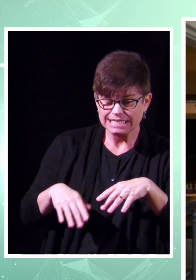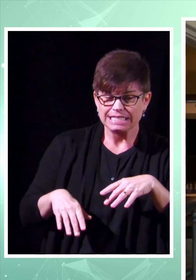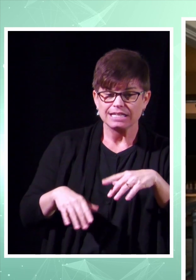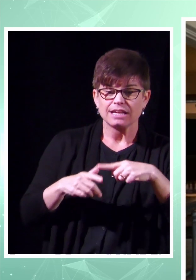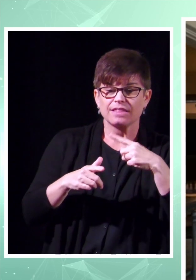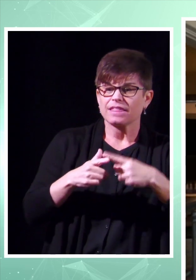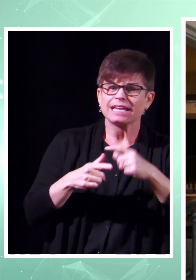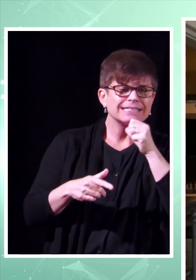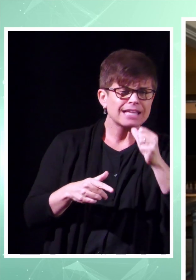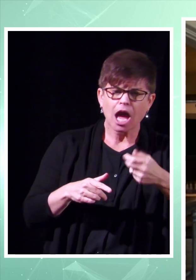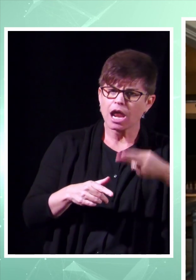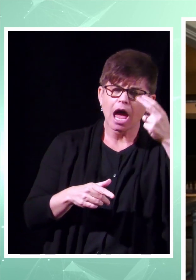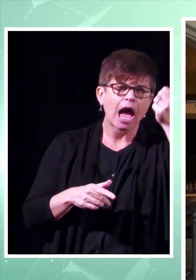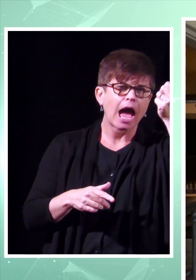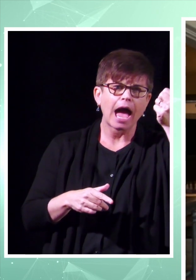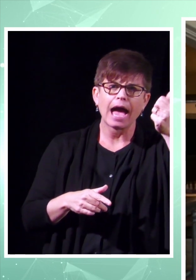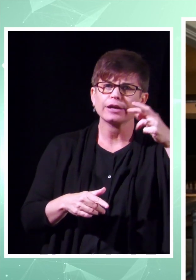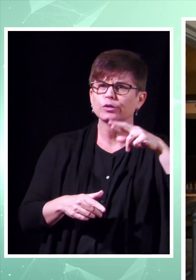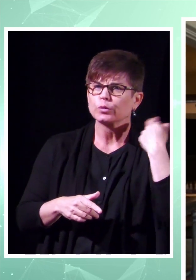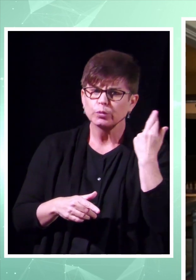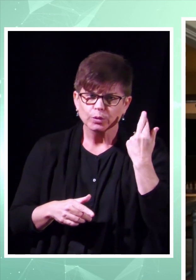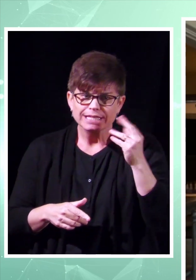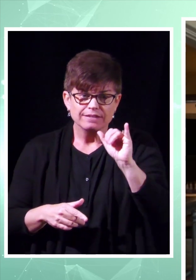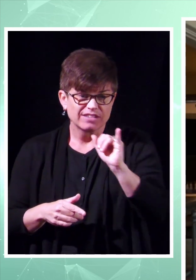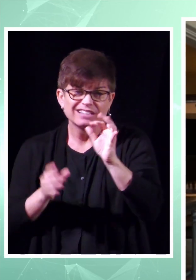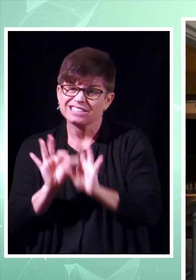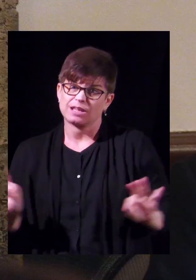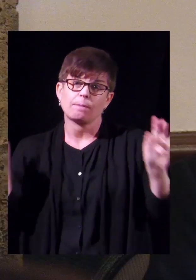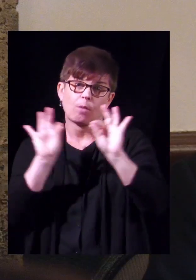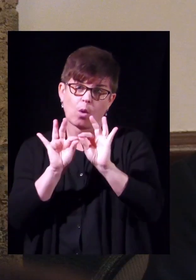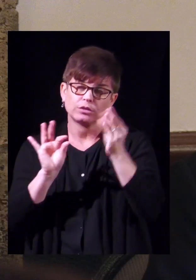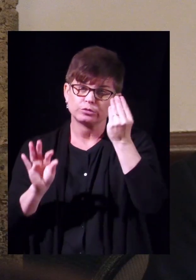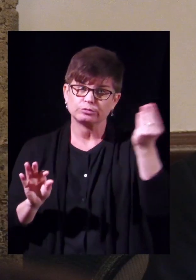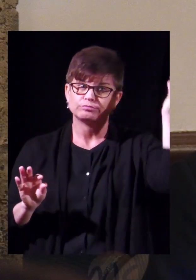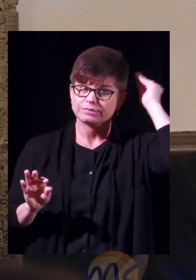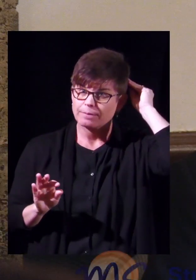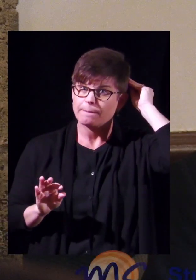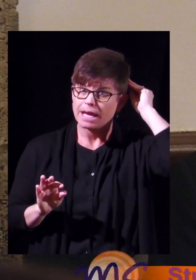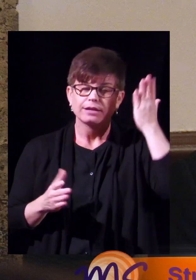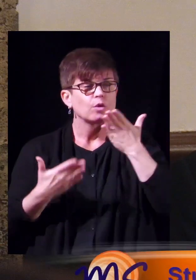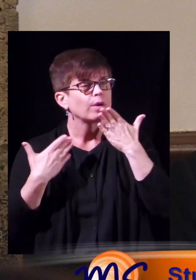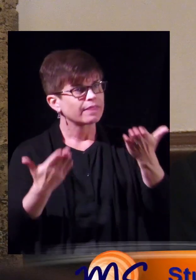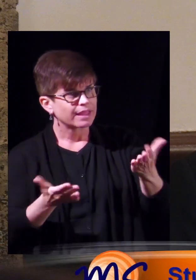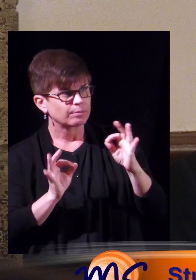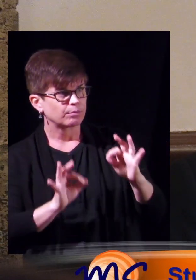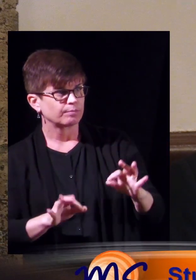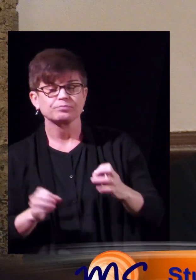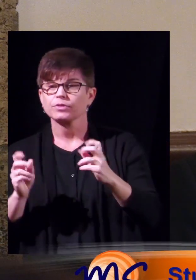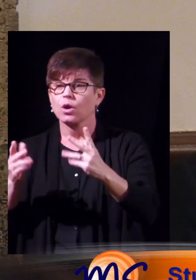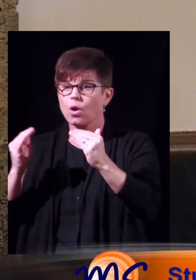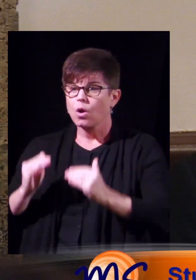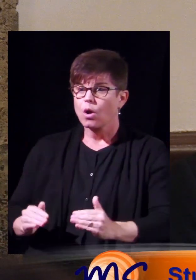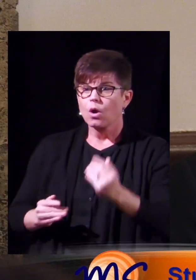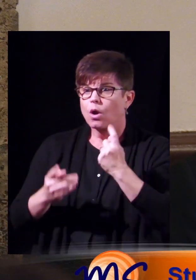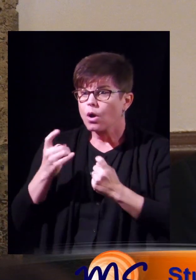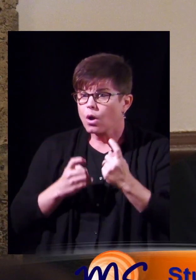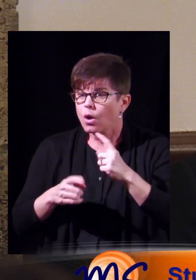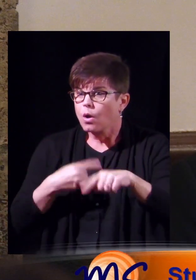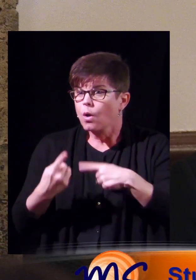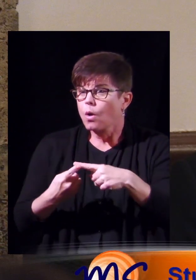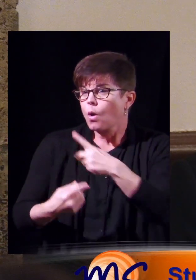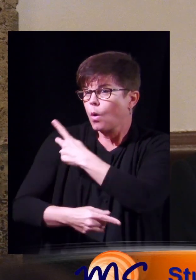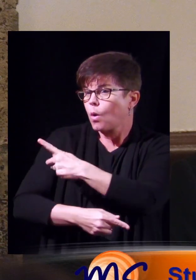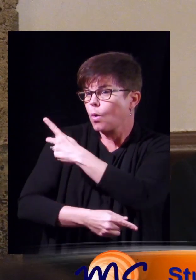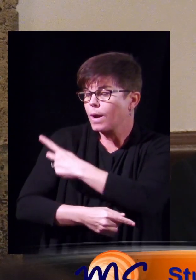of infection. And that's very, very important to keep in mind. Great, thank you for that. When a patient